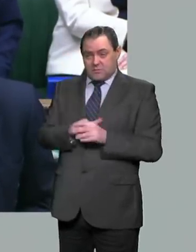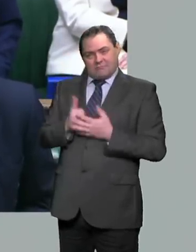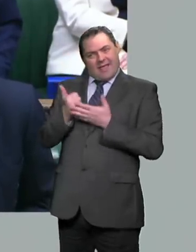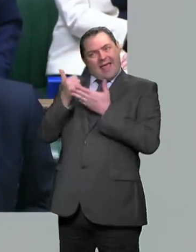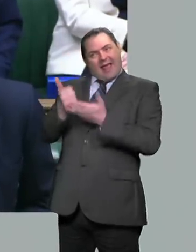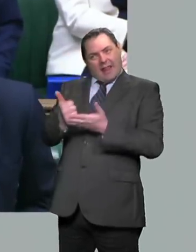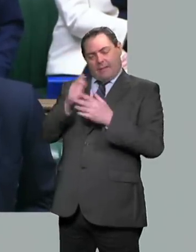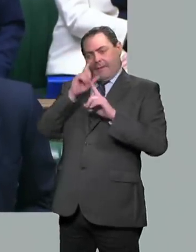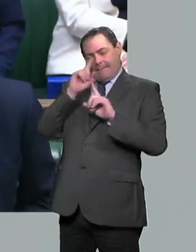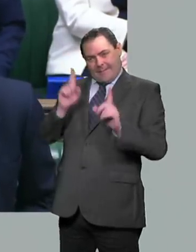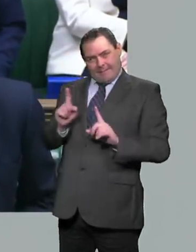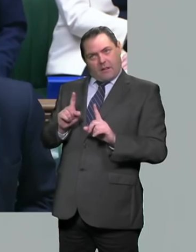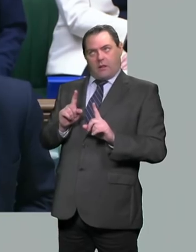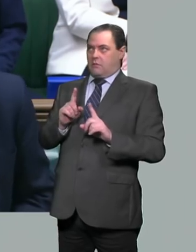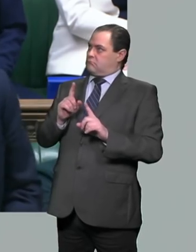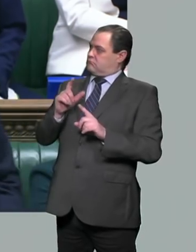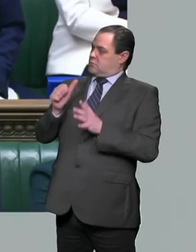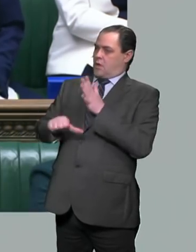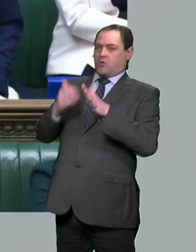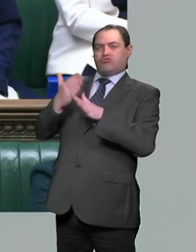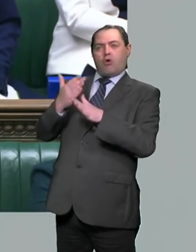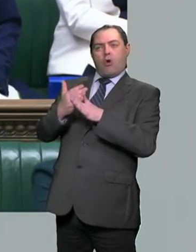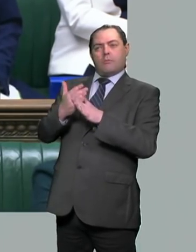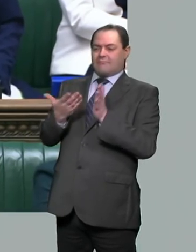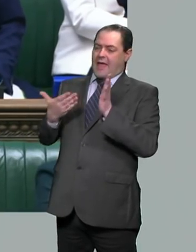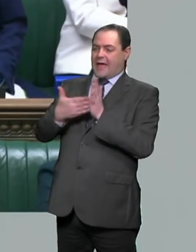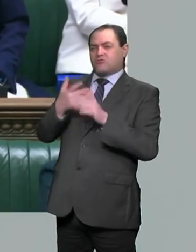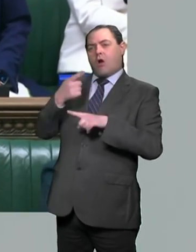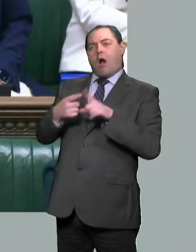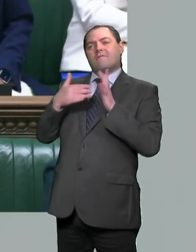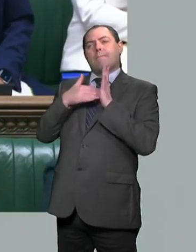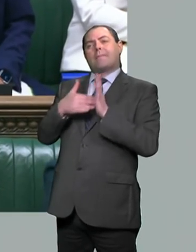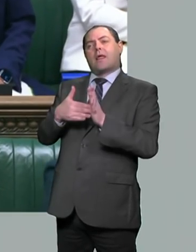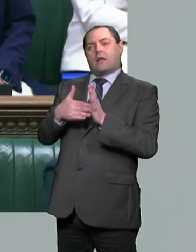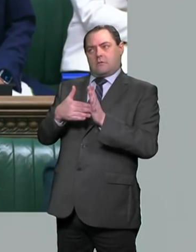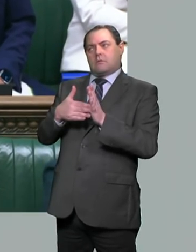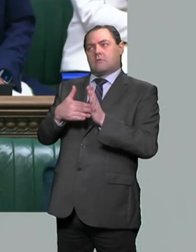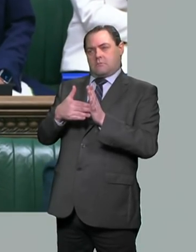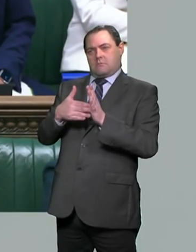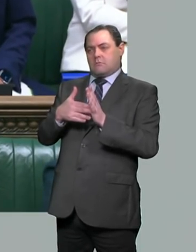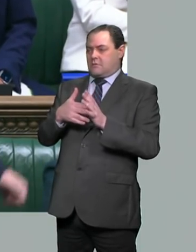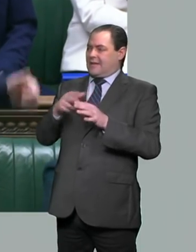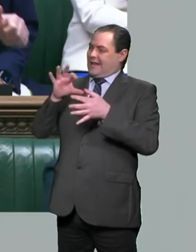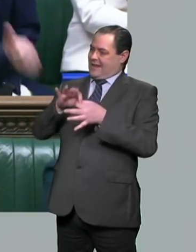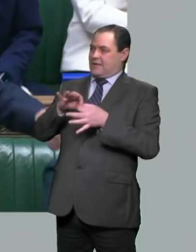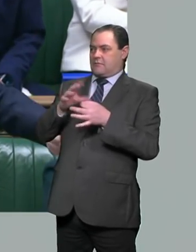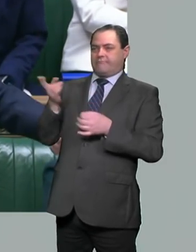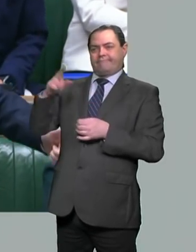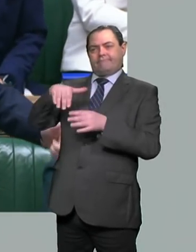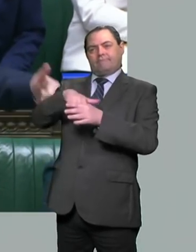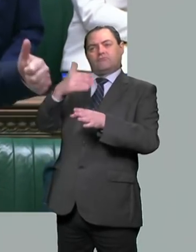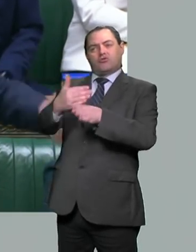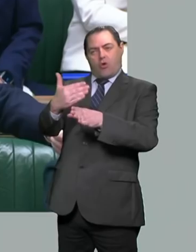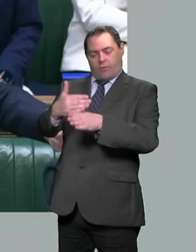helping people into work. 500,000 people off welfare into work under our Way to Work scheme. More